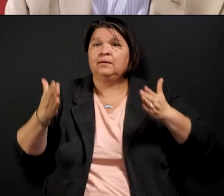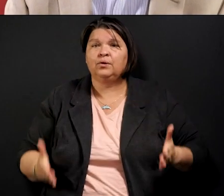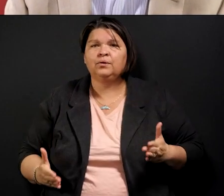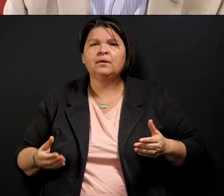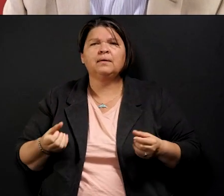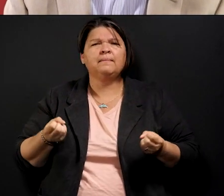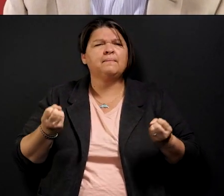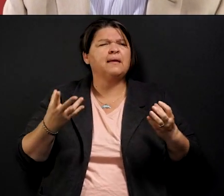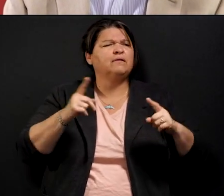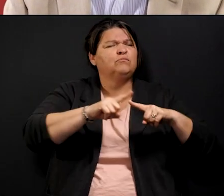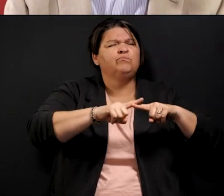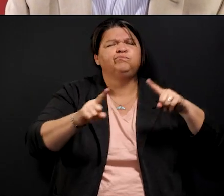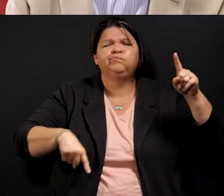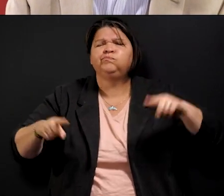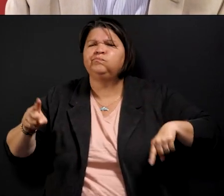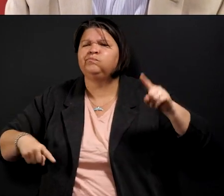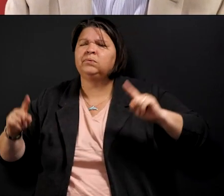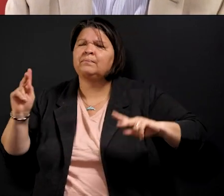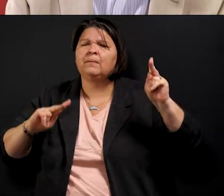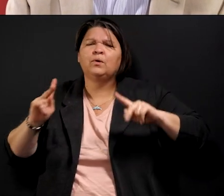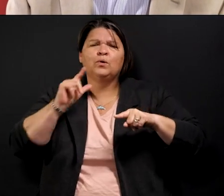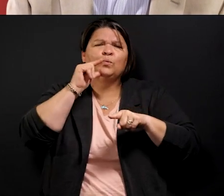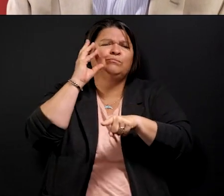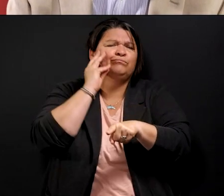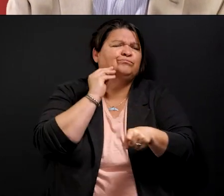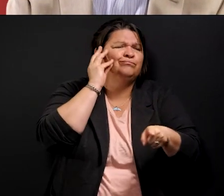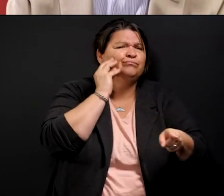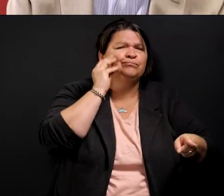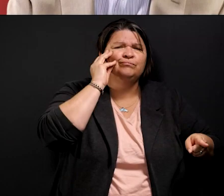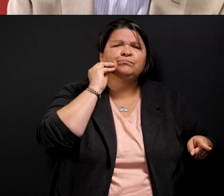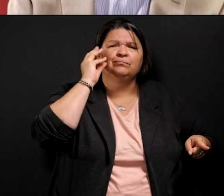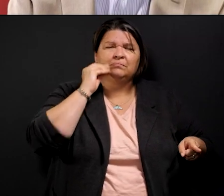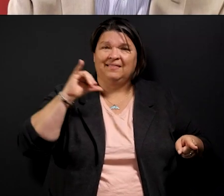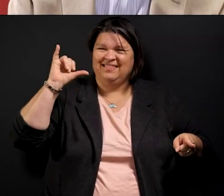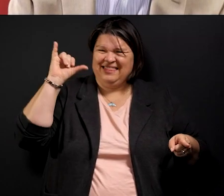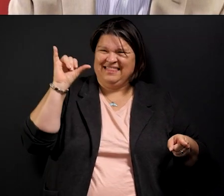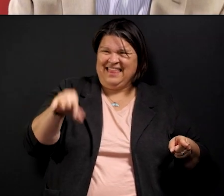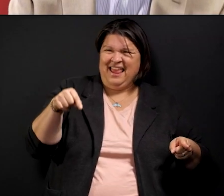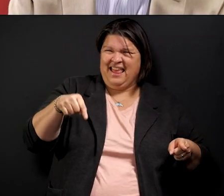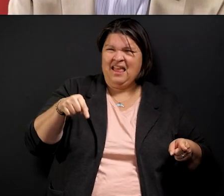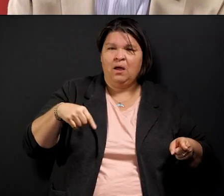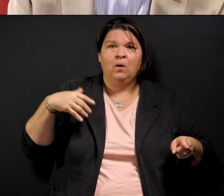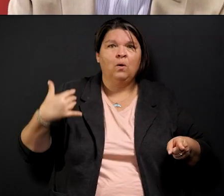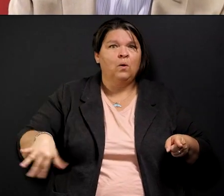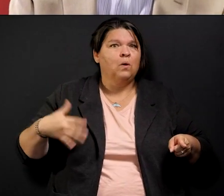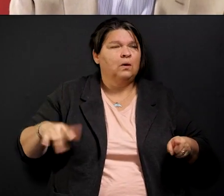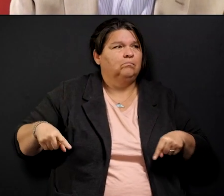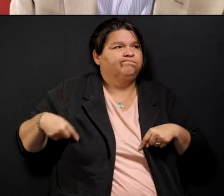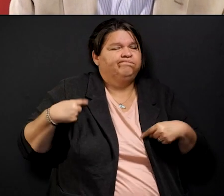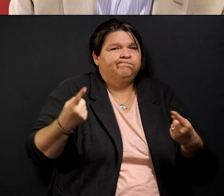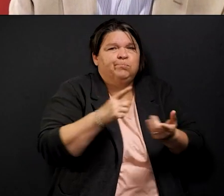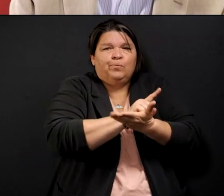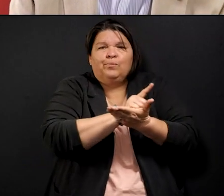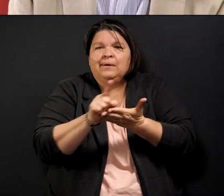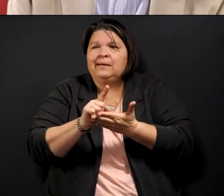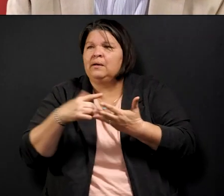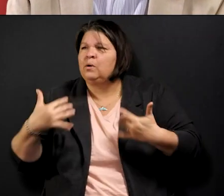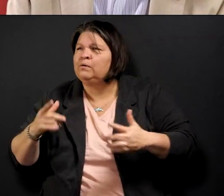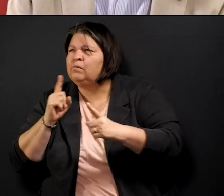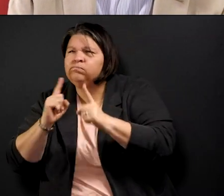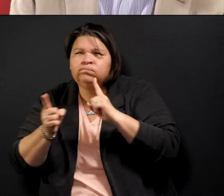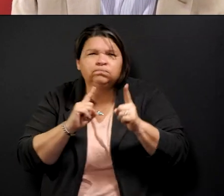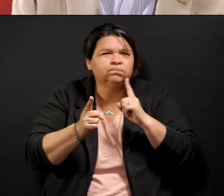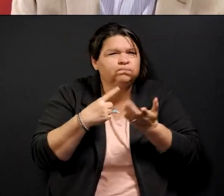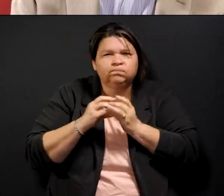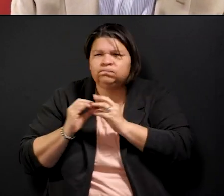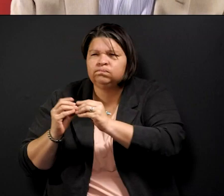lot of experience on that committee, a lot of good dialogue this past meeting. And I hope that we'll come